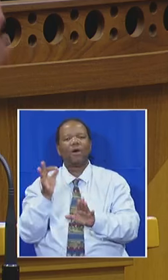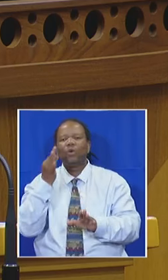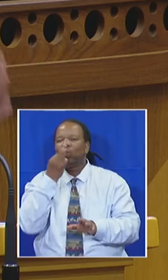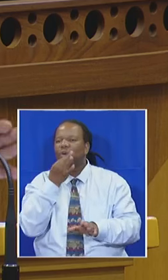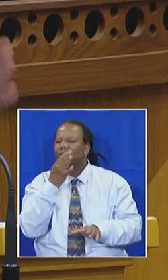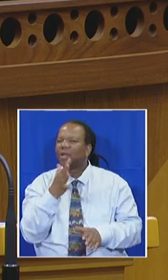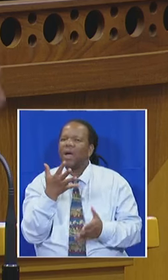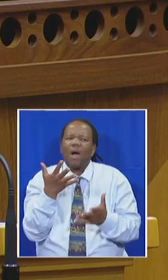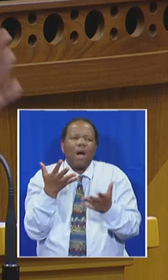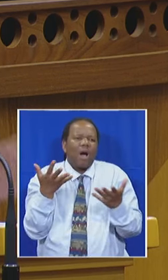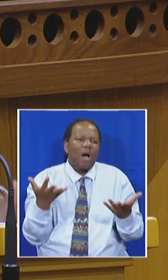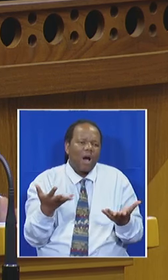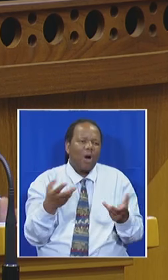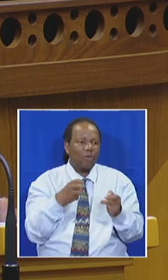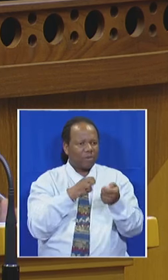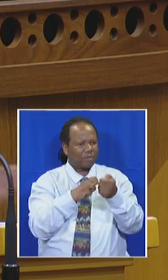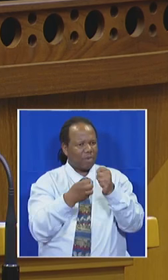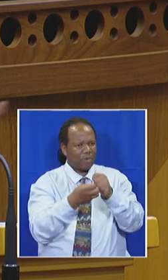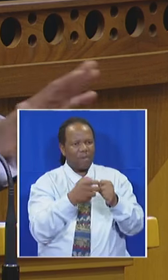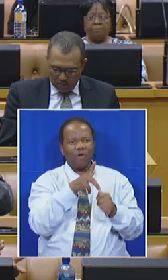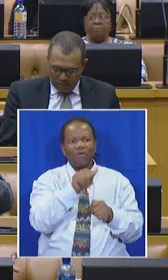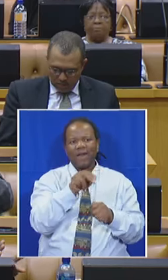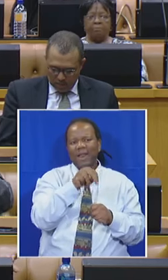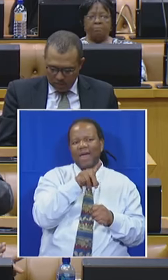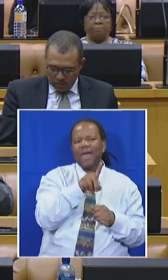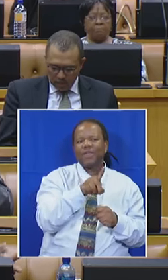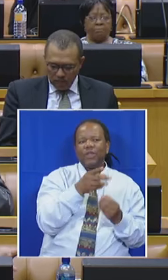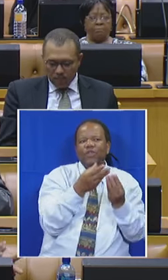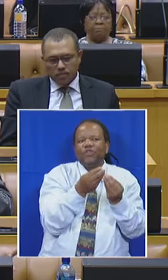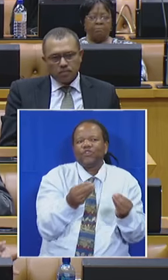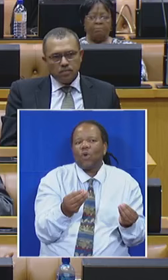formula to solve this problem. That's all.